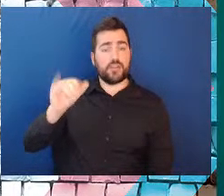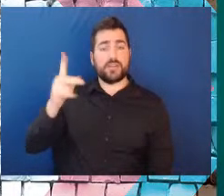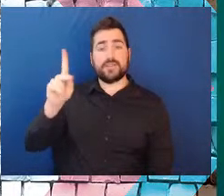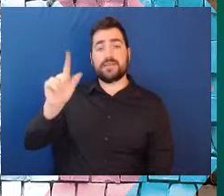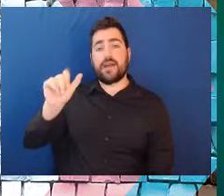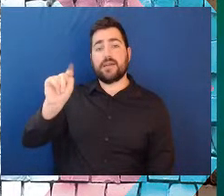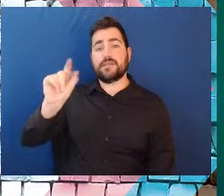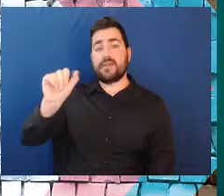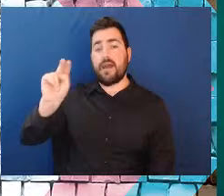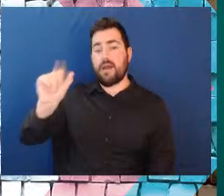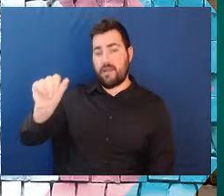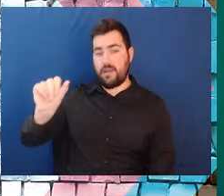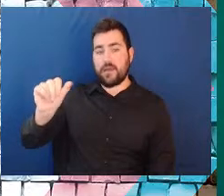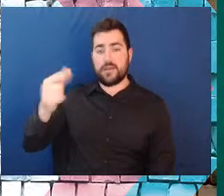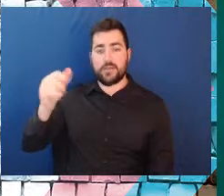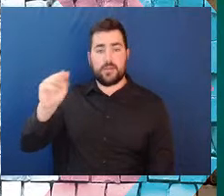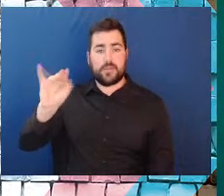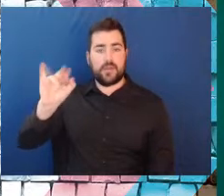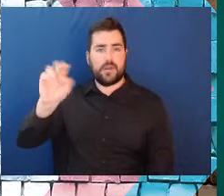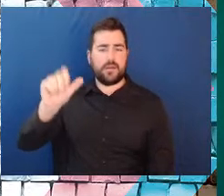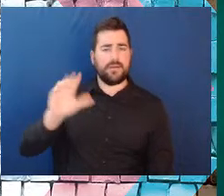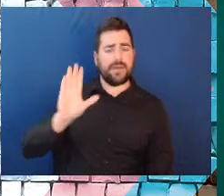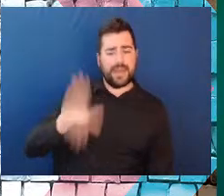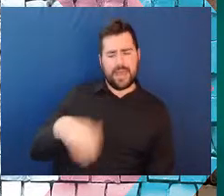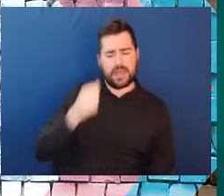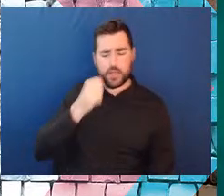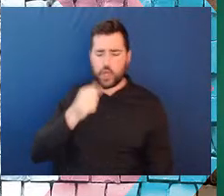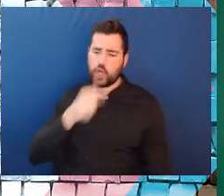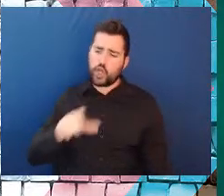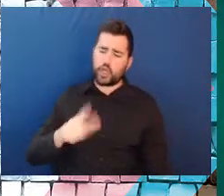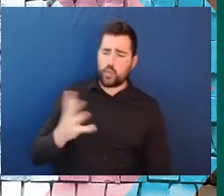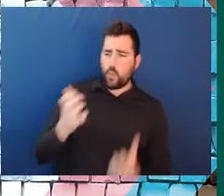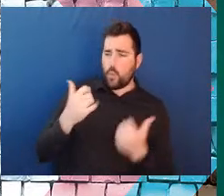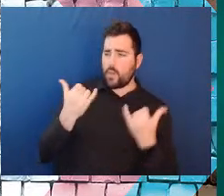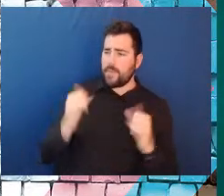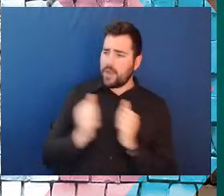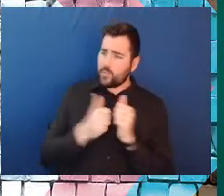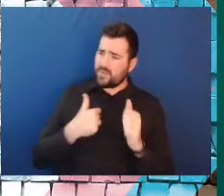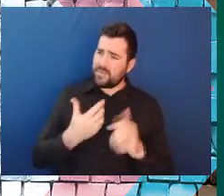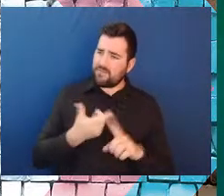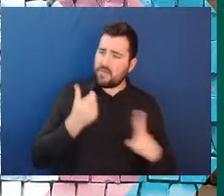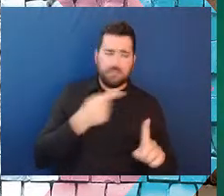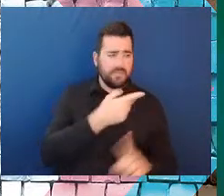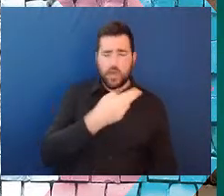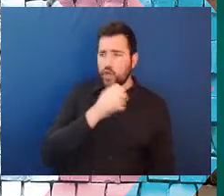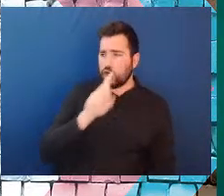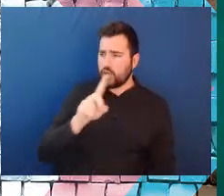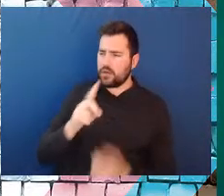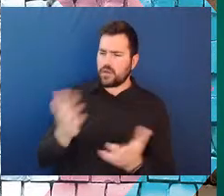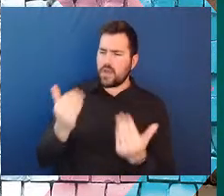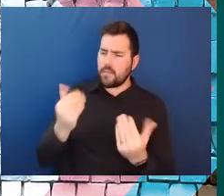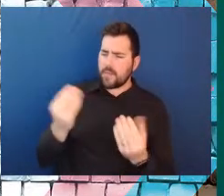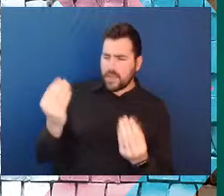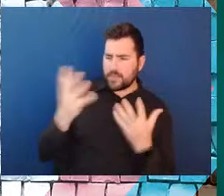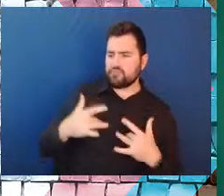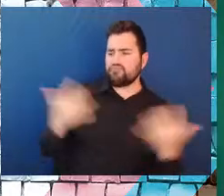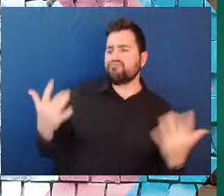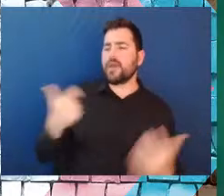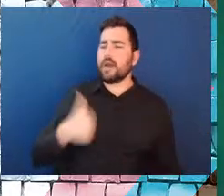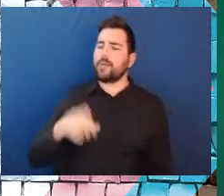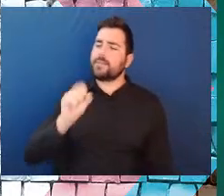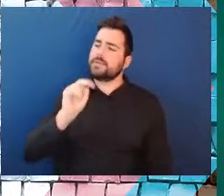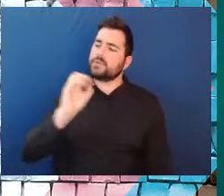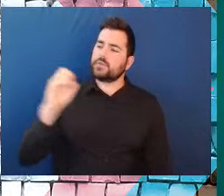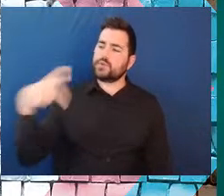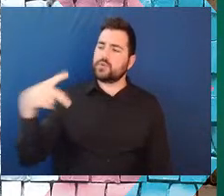Yeah, little mama, you looking good. I see you wanna play with a player from the hood. Come holler at me, you got it like that. Big Snoop Dogg with the lead pussy